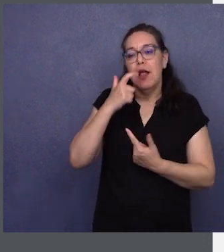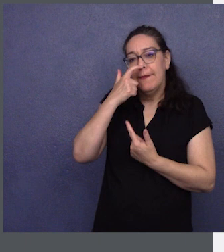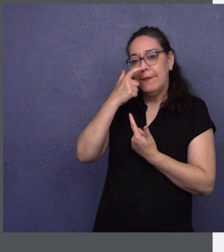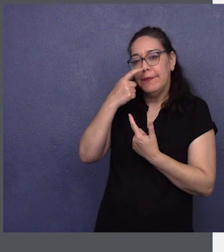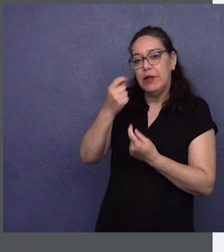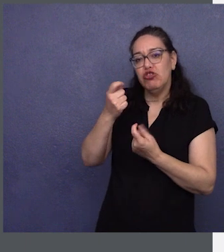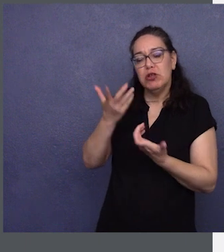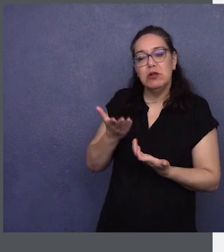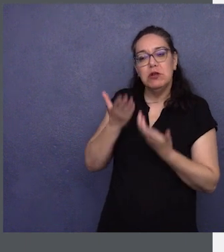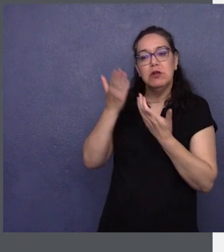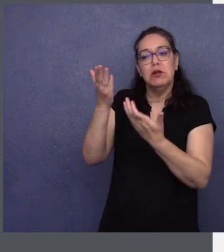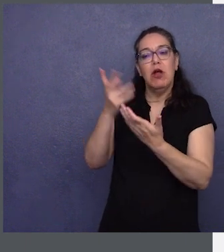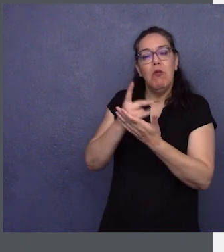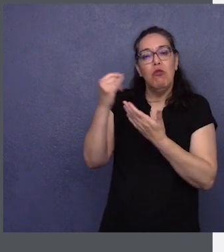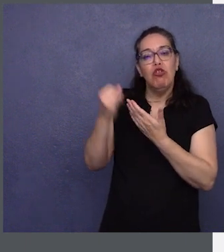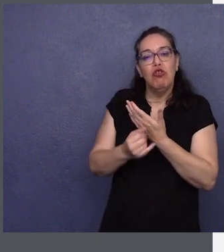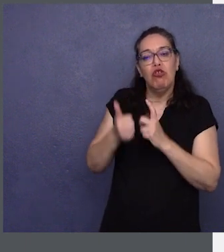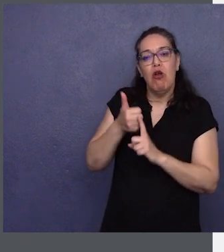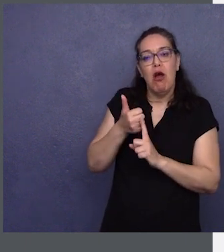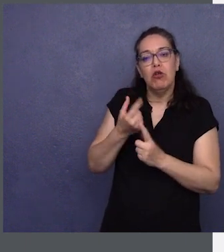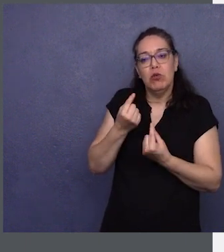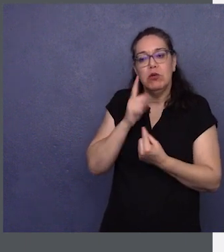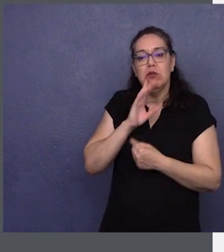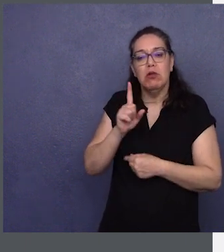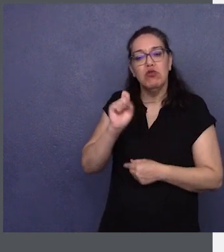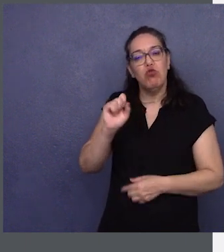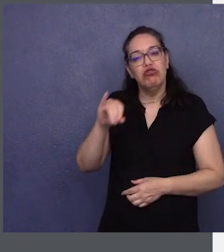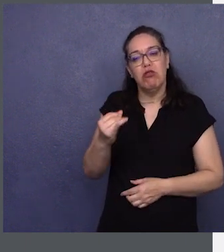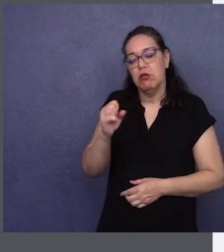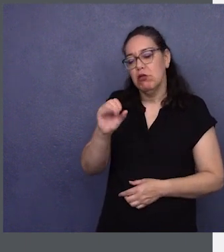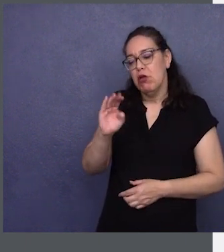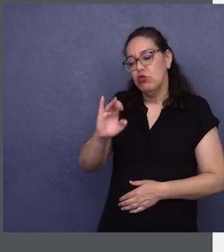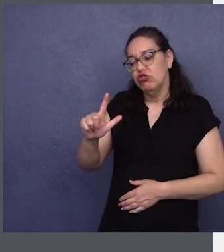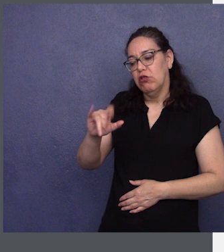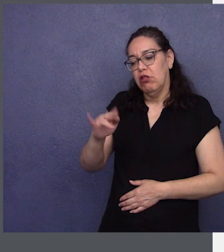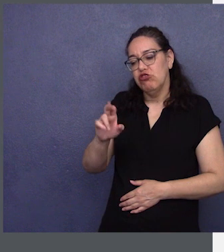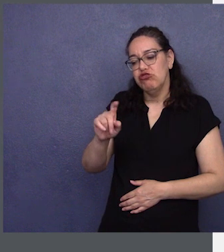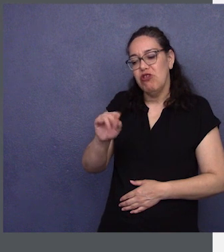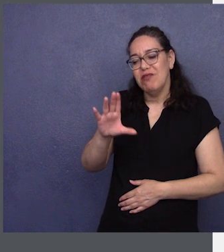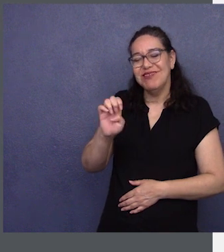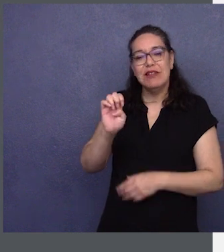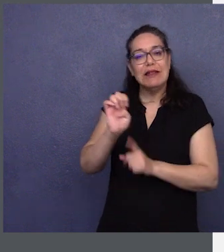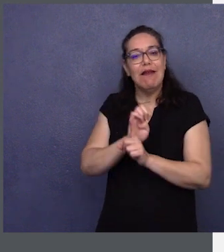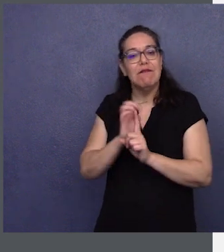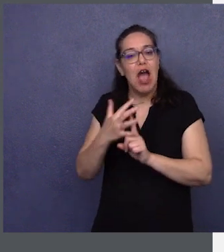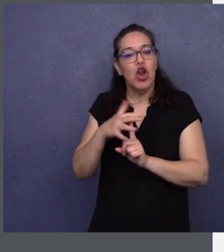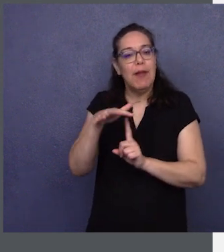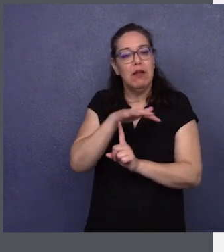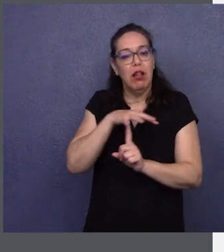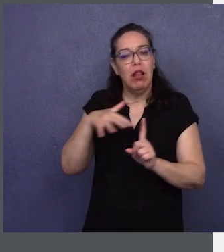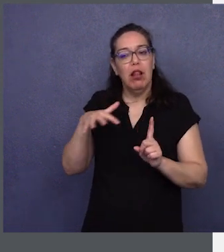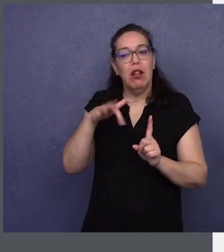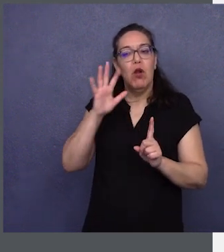project, proposing a project that basically would be a social justice, environmental piece, an art project, which would culminate